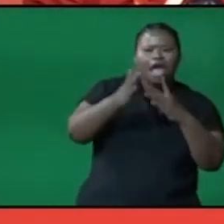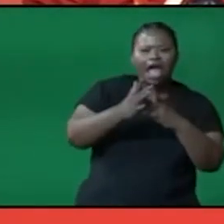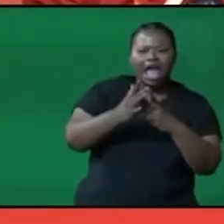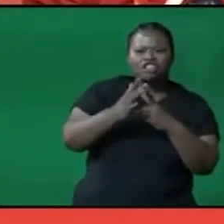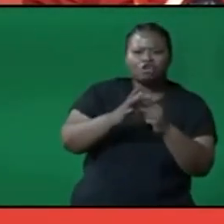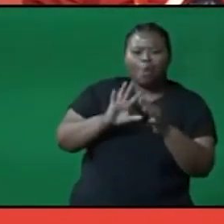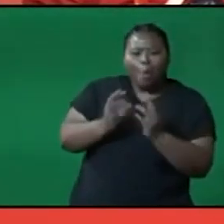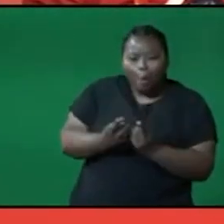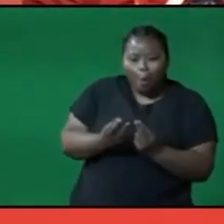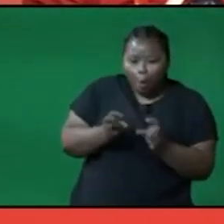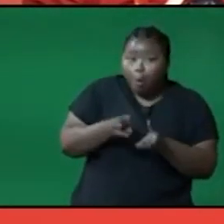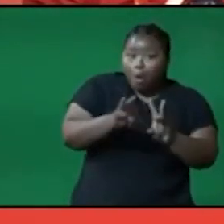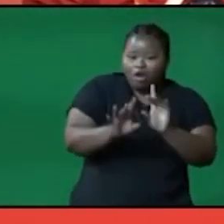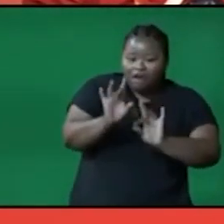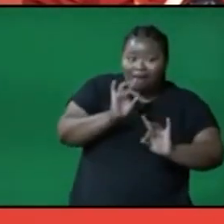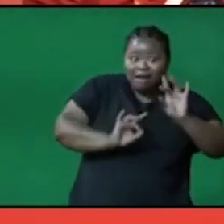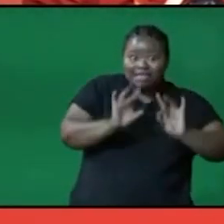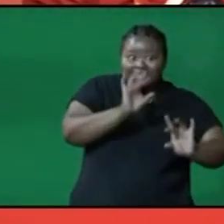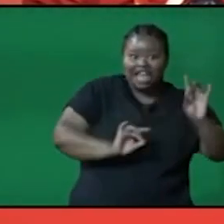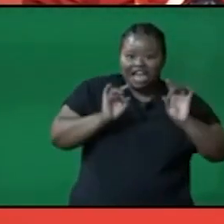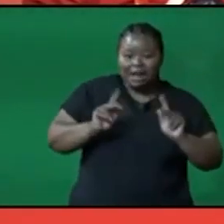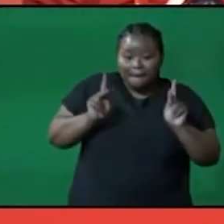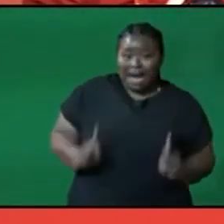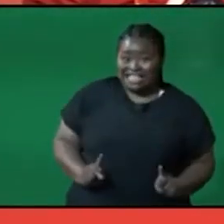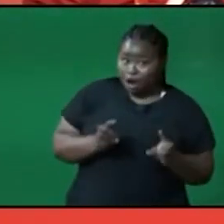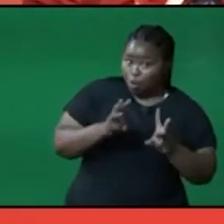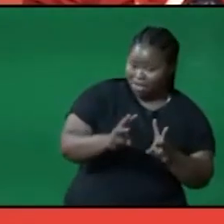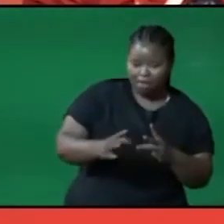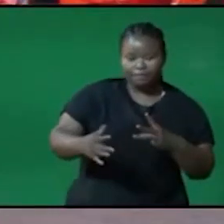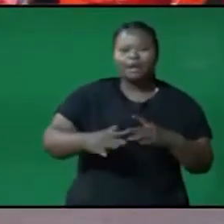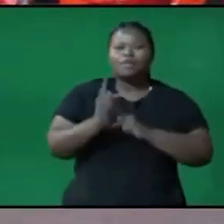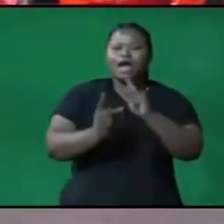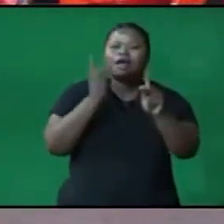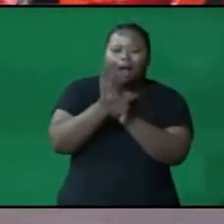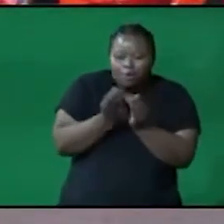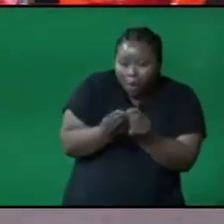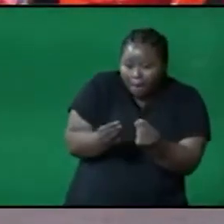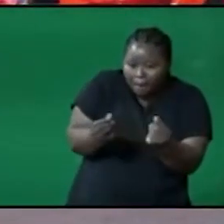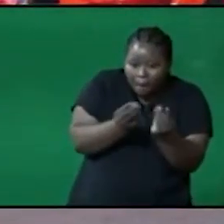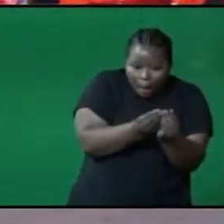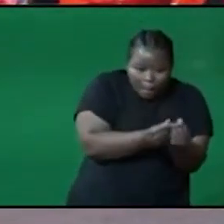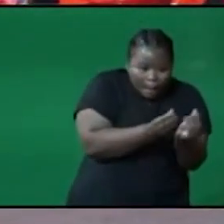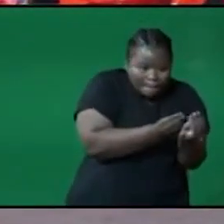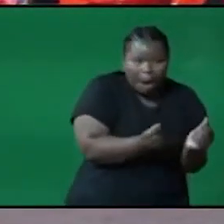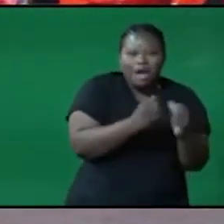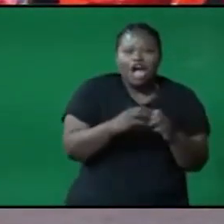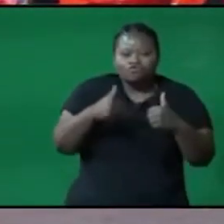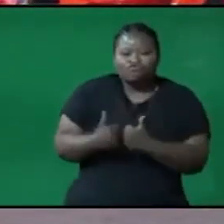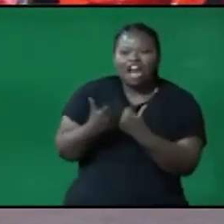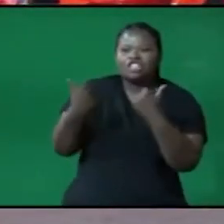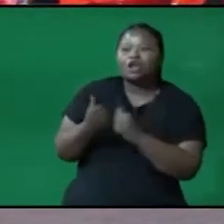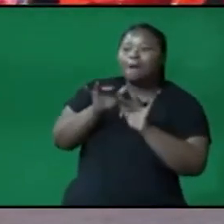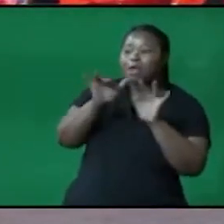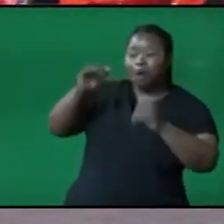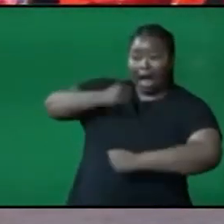Fanonian tools of analysis in a practical manner and to resolve the challenges confronting our people.